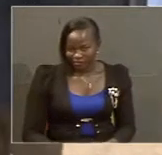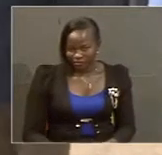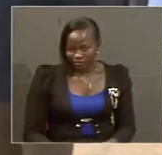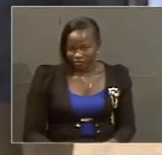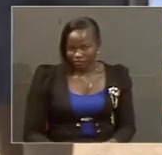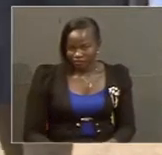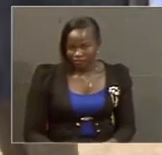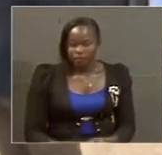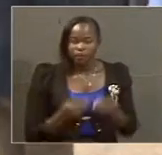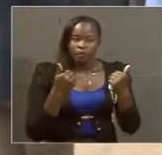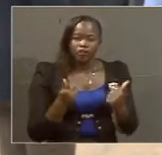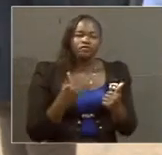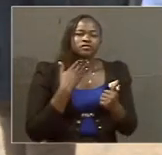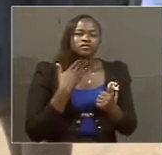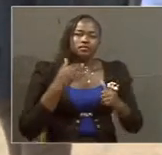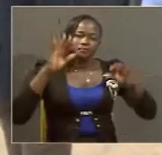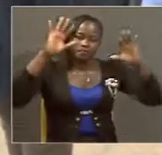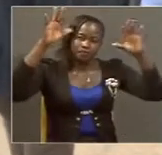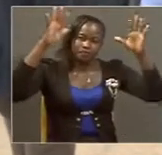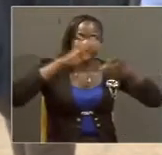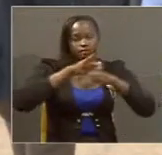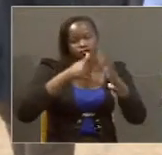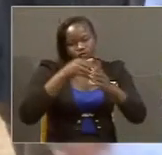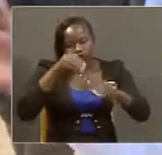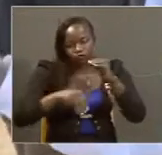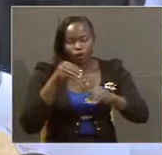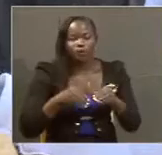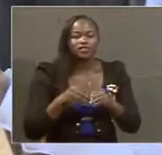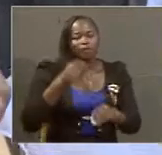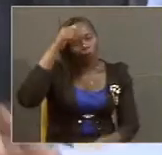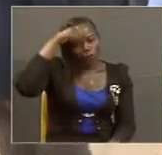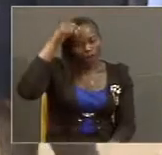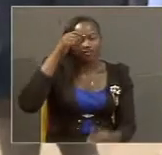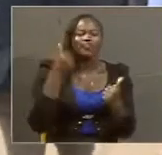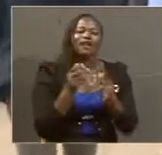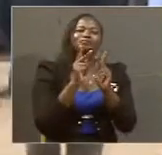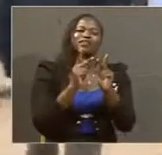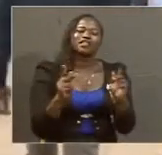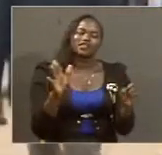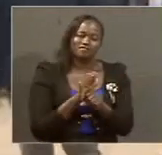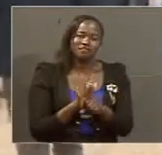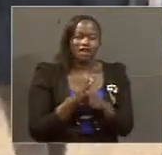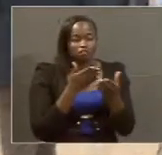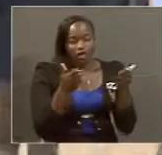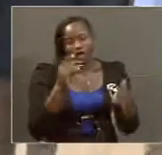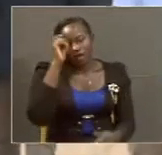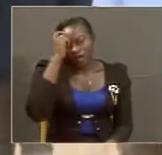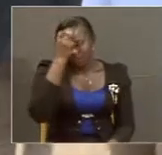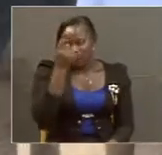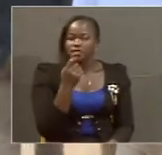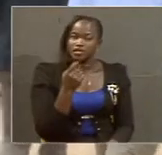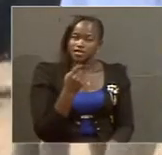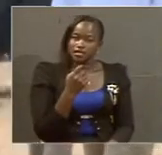So I congratulate you for voting wisely, and now you have peace here. However, the government insisted and